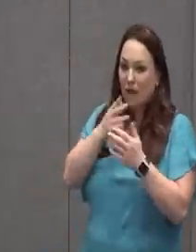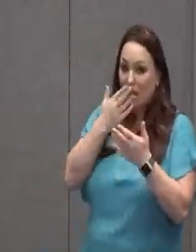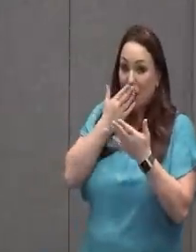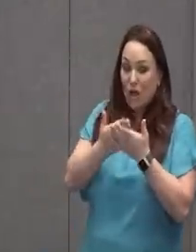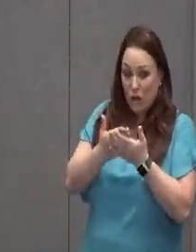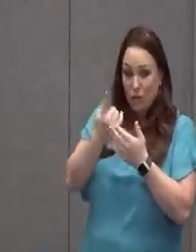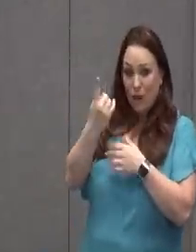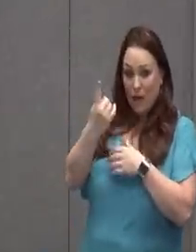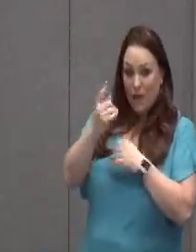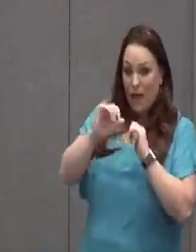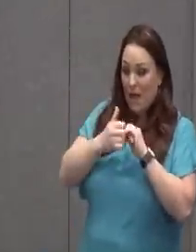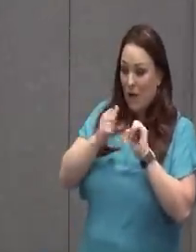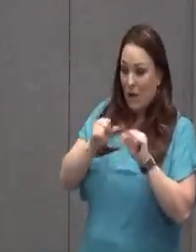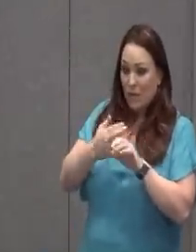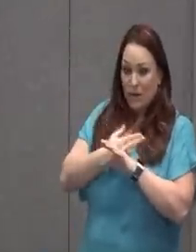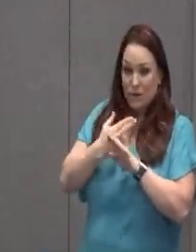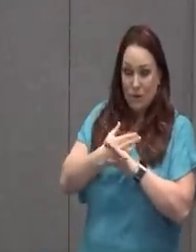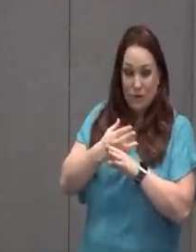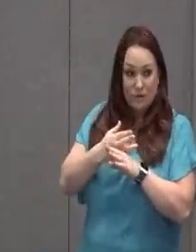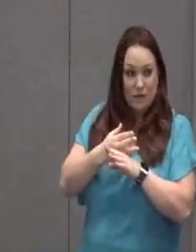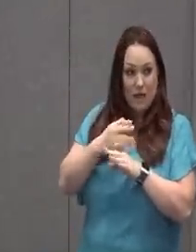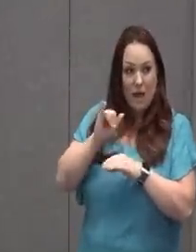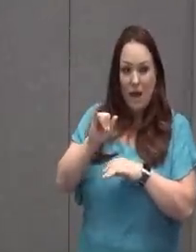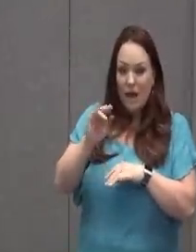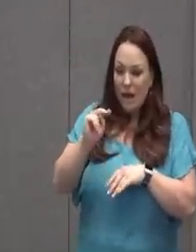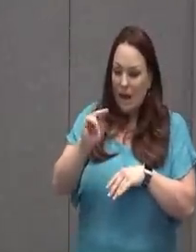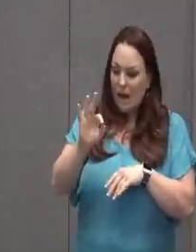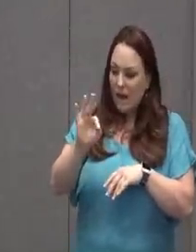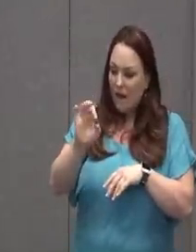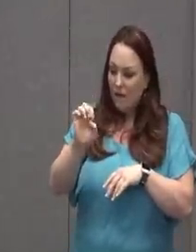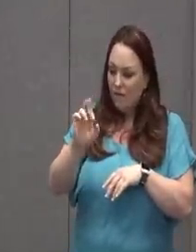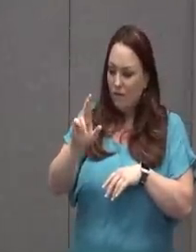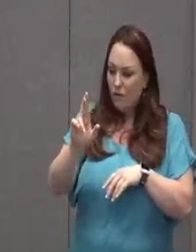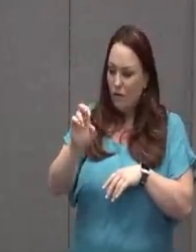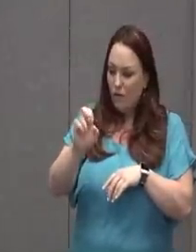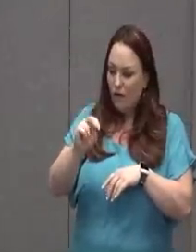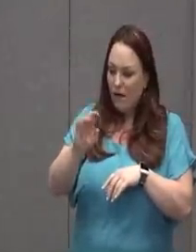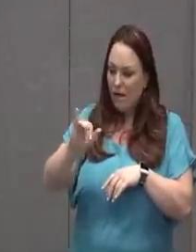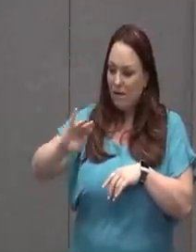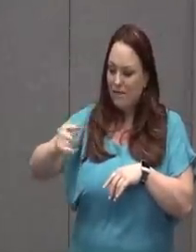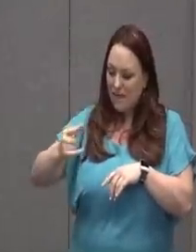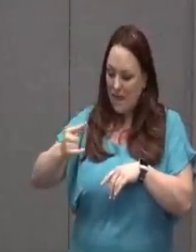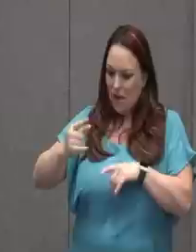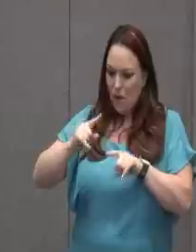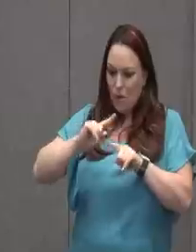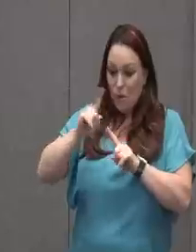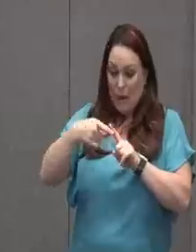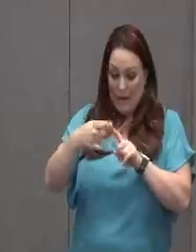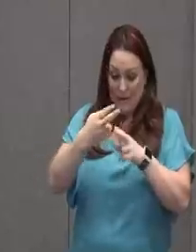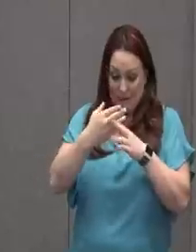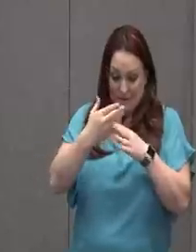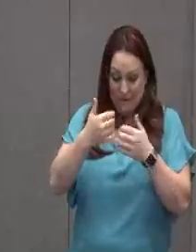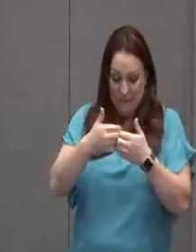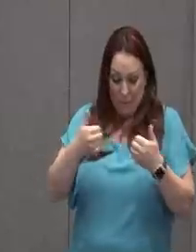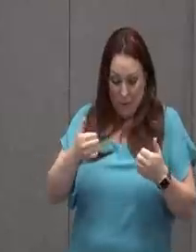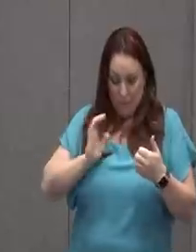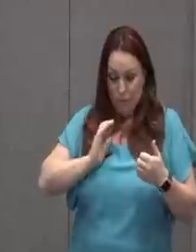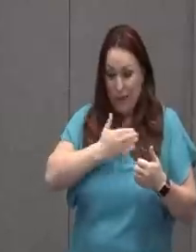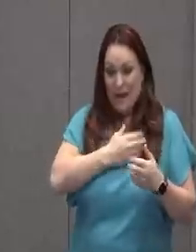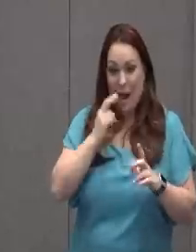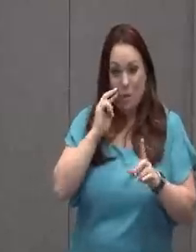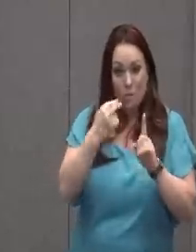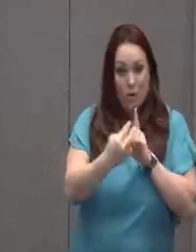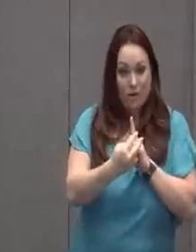one. How can we use inferencing when distinguishing between our point of view from that of